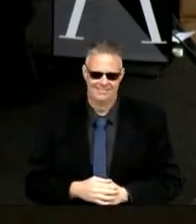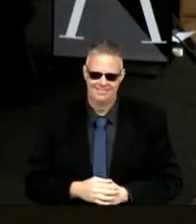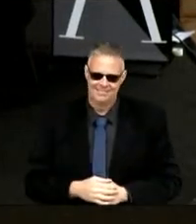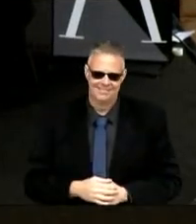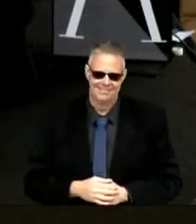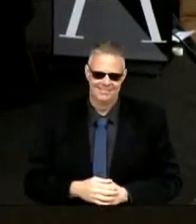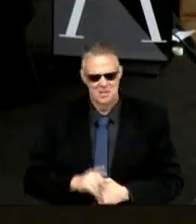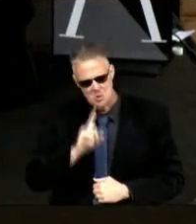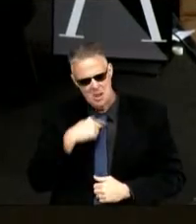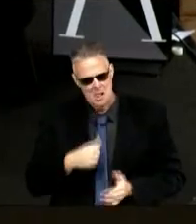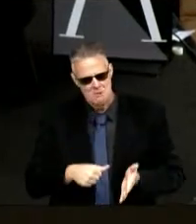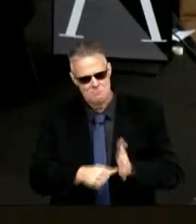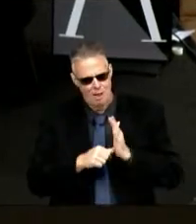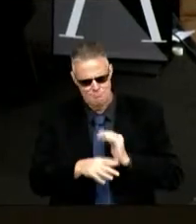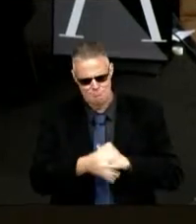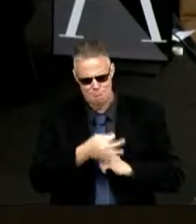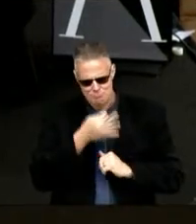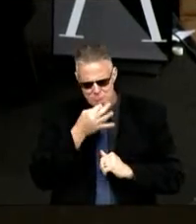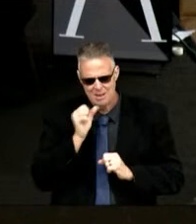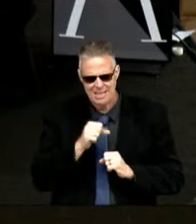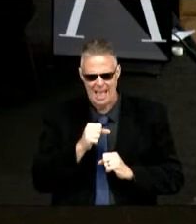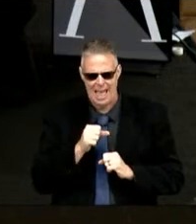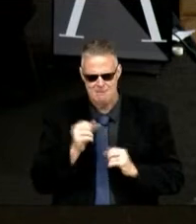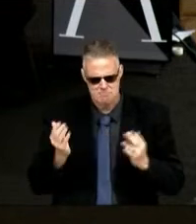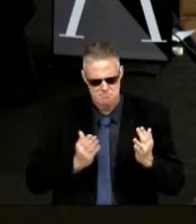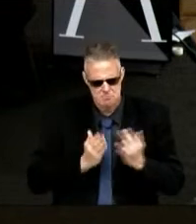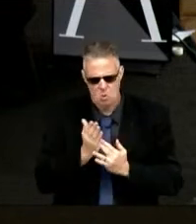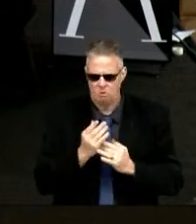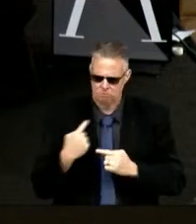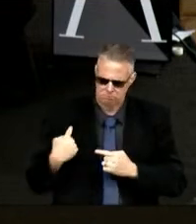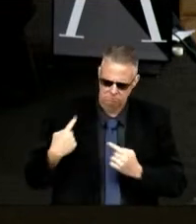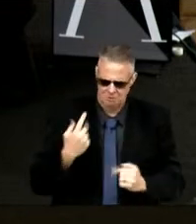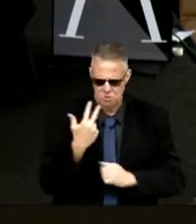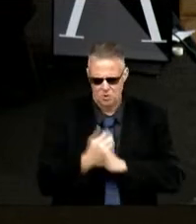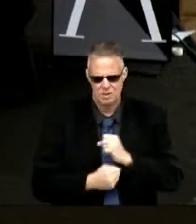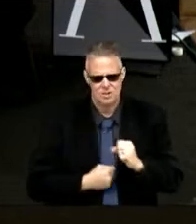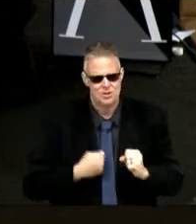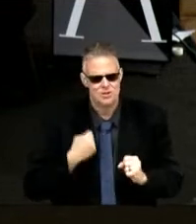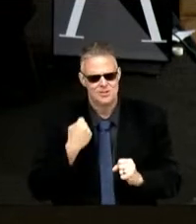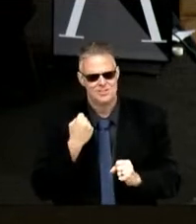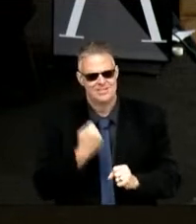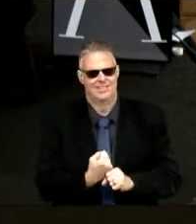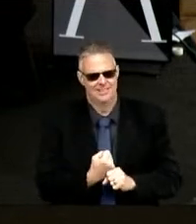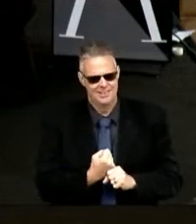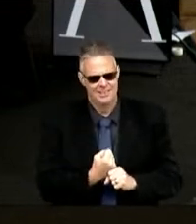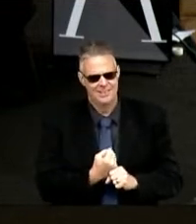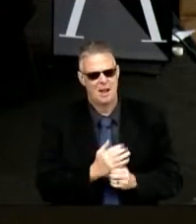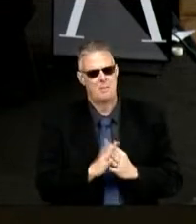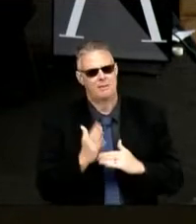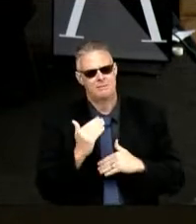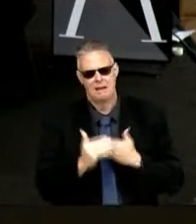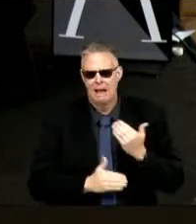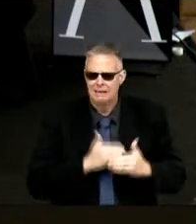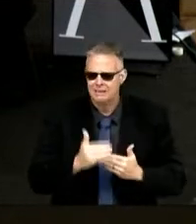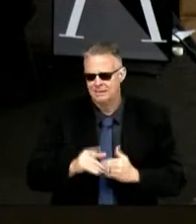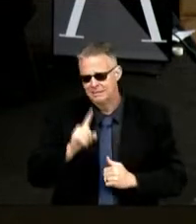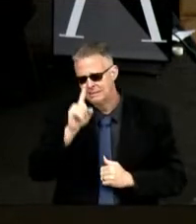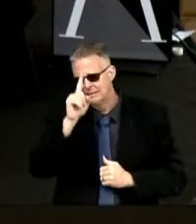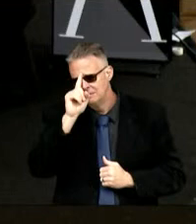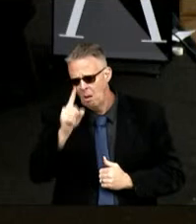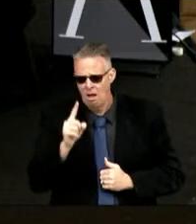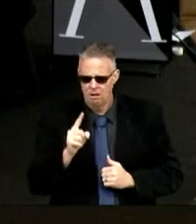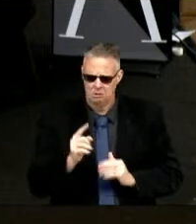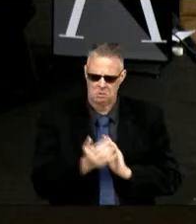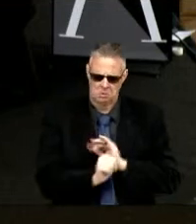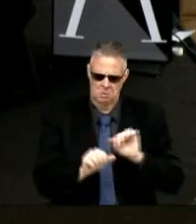I'm so impressed with her ability to persevere through the last 3 years and come out as a kind, smart, and